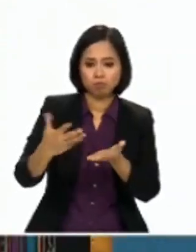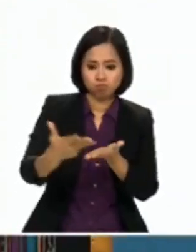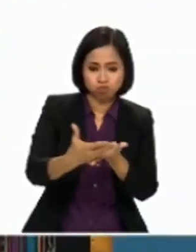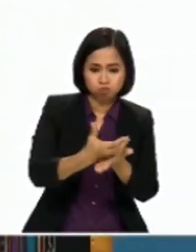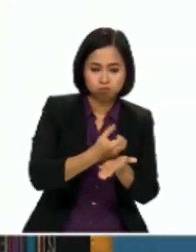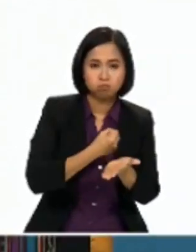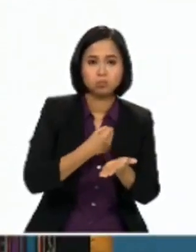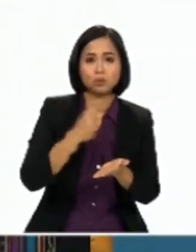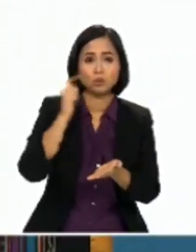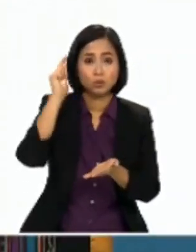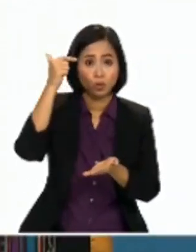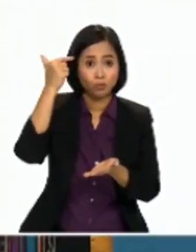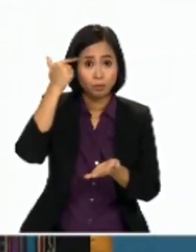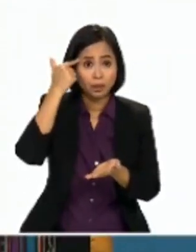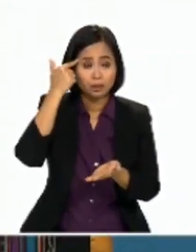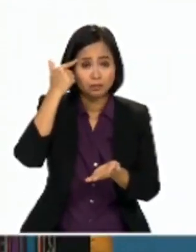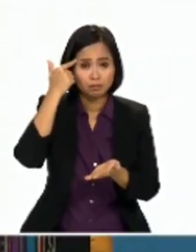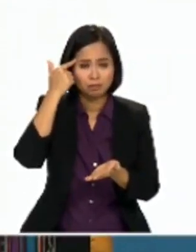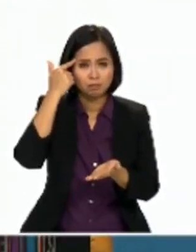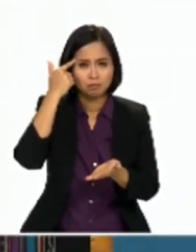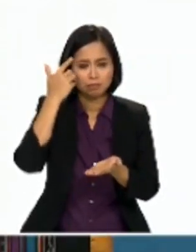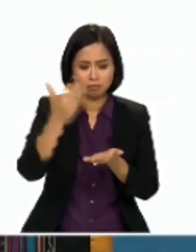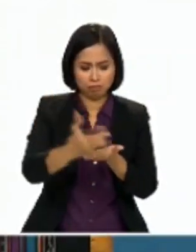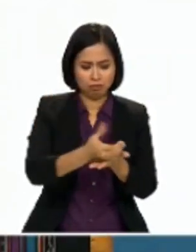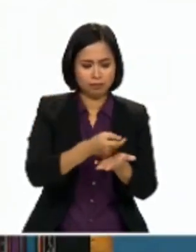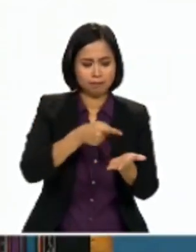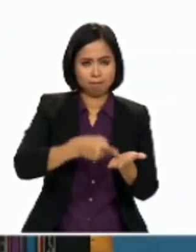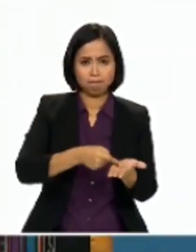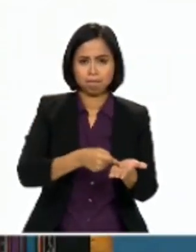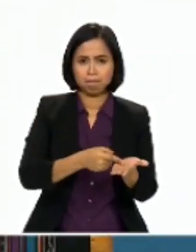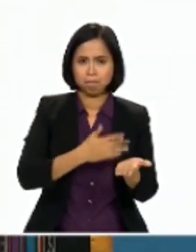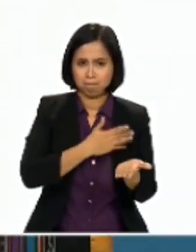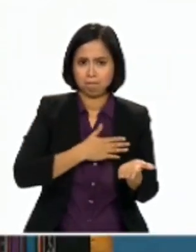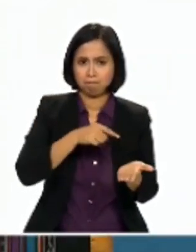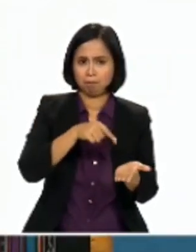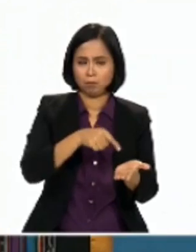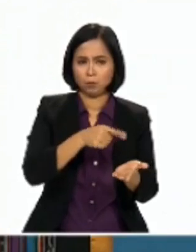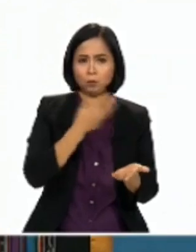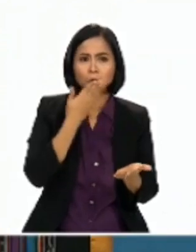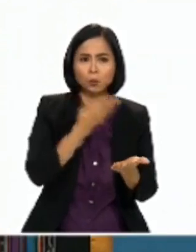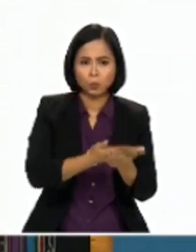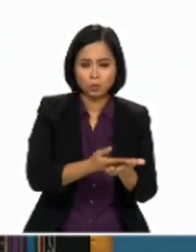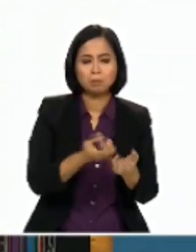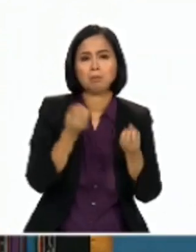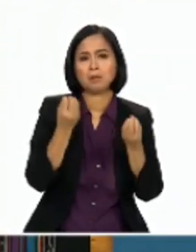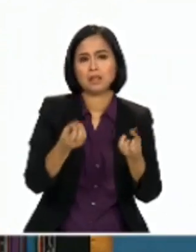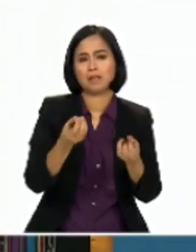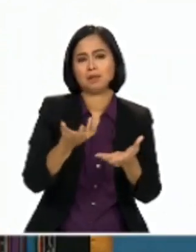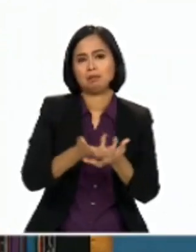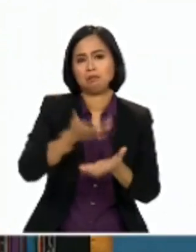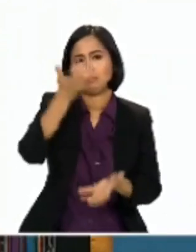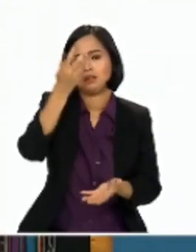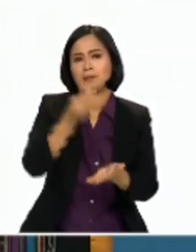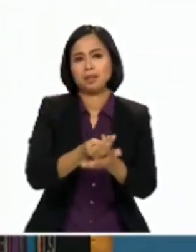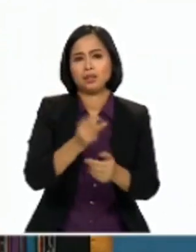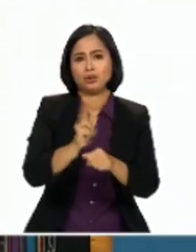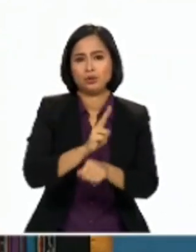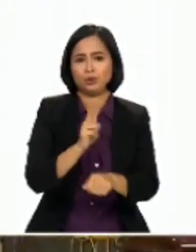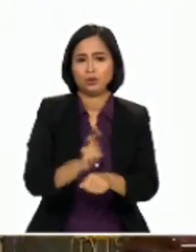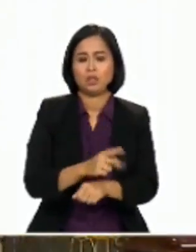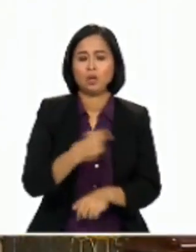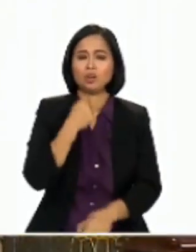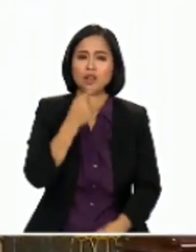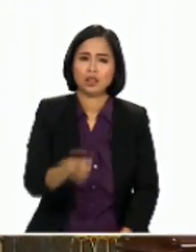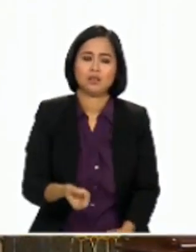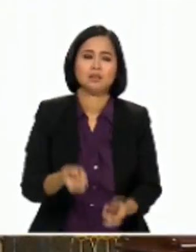government are collected in good faith, marami tayong pera. I'm telling you as president,